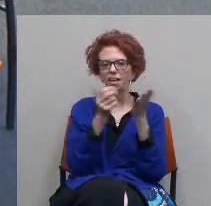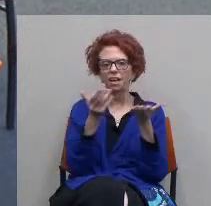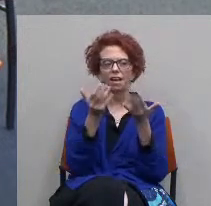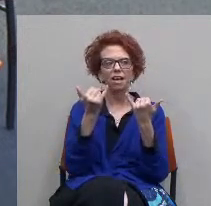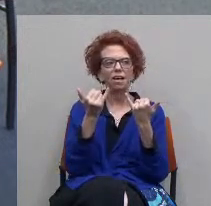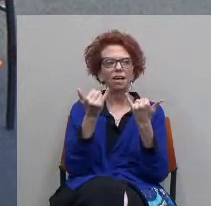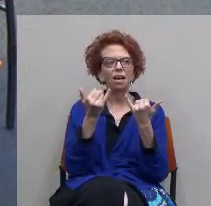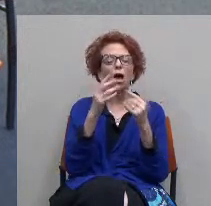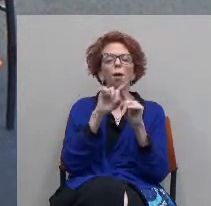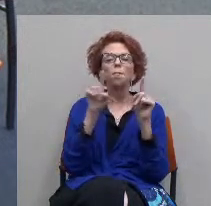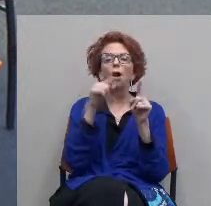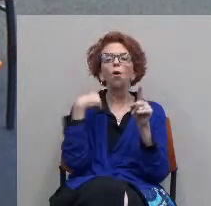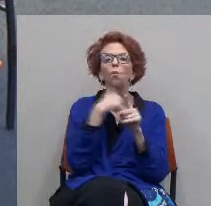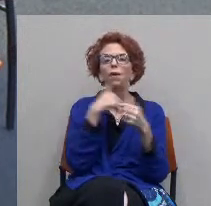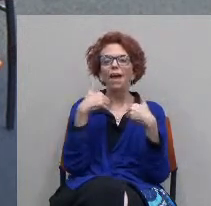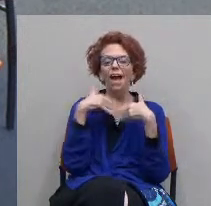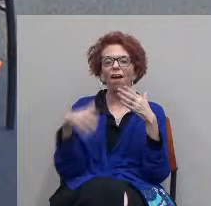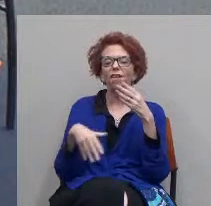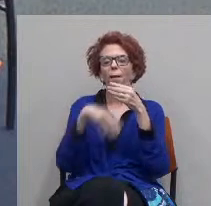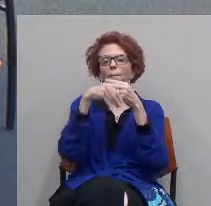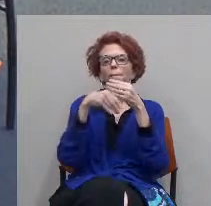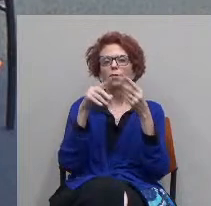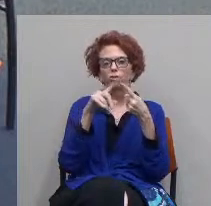but we have an amendment to the agenda.